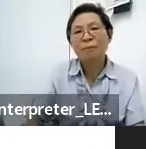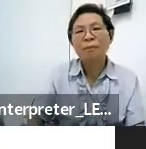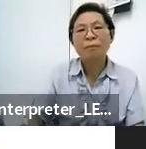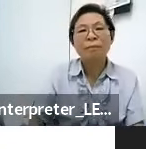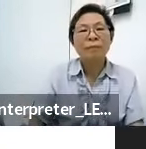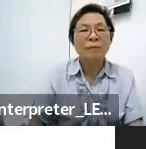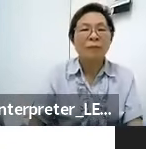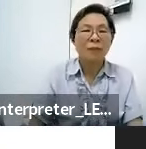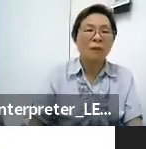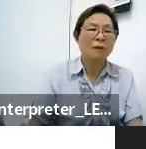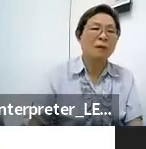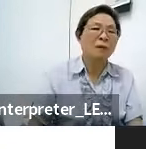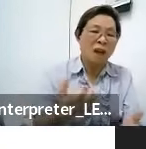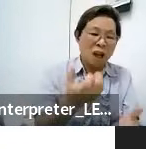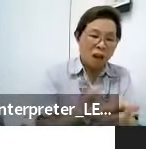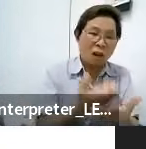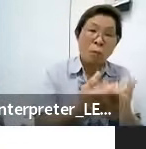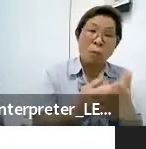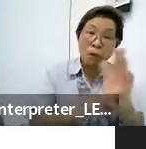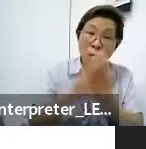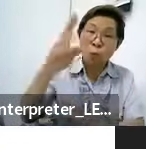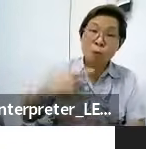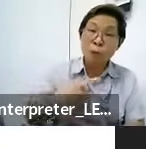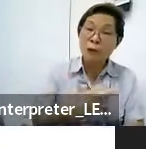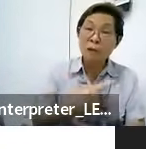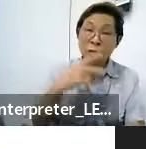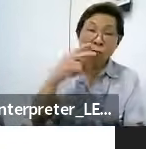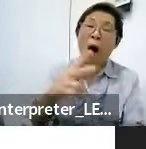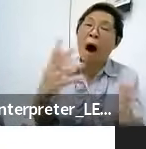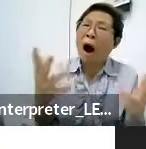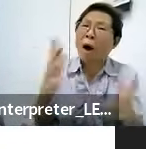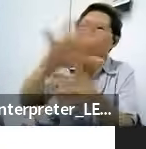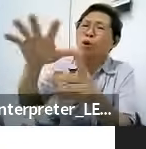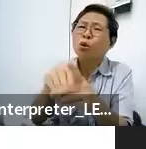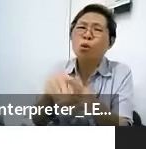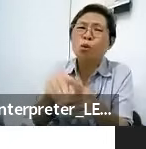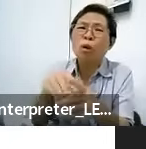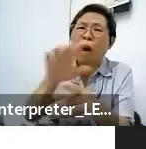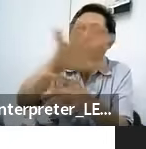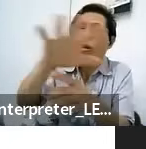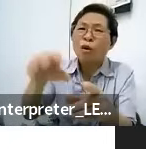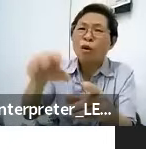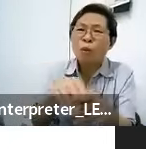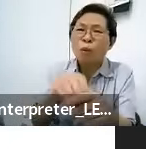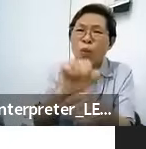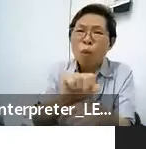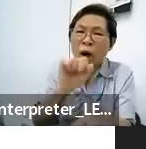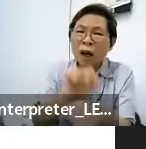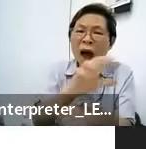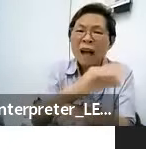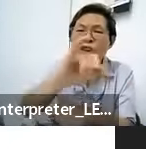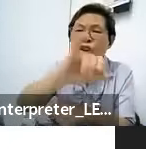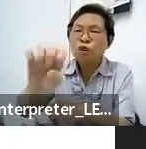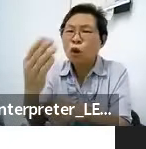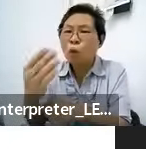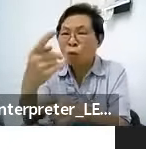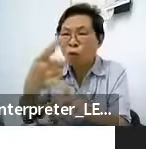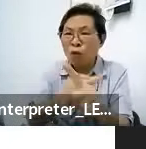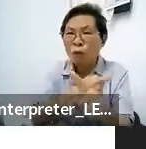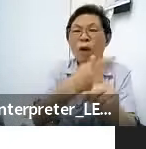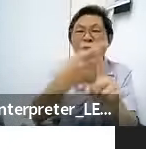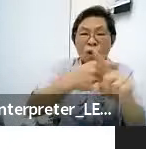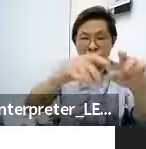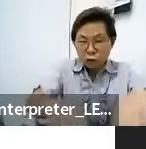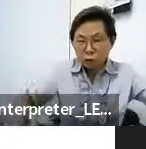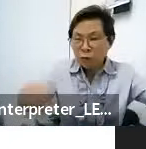and economic growth. We need to look at that. How can we improve the work and jobs for these children and